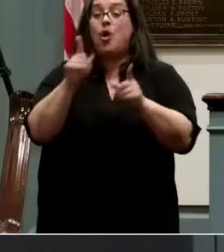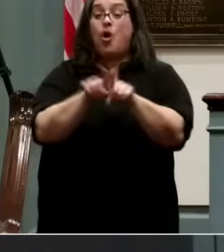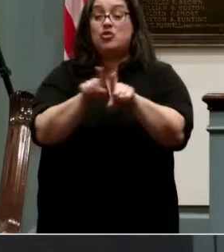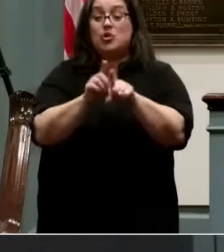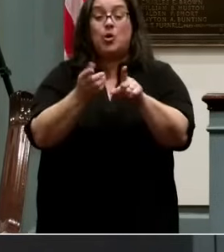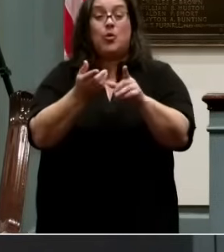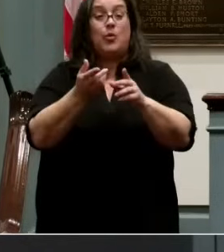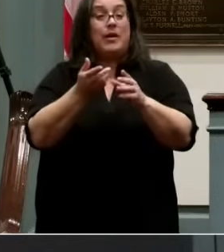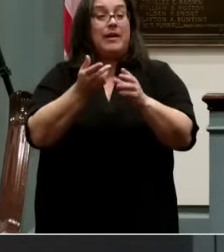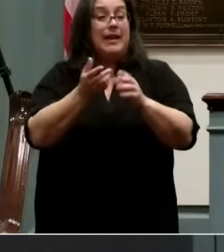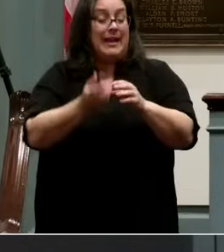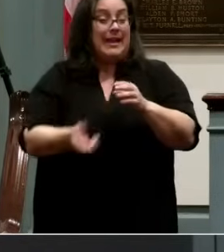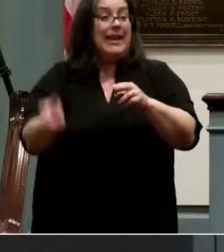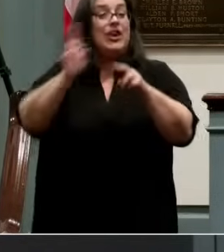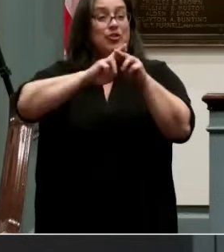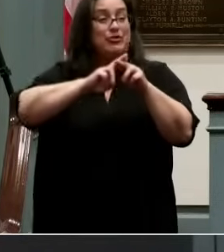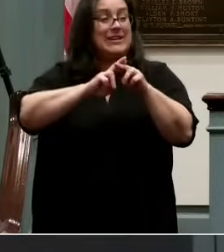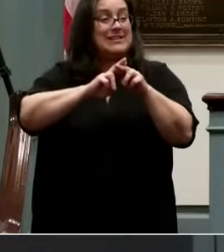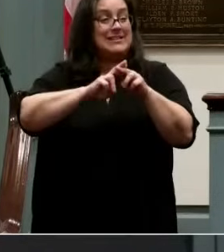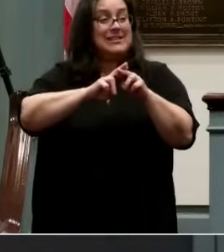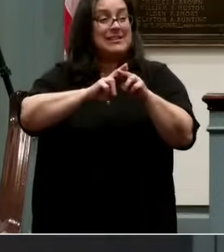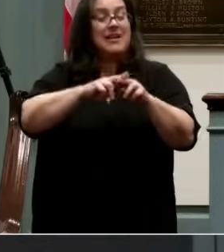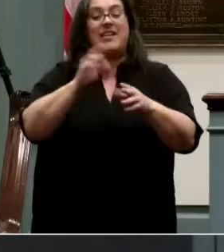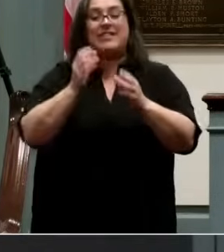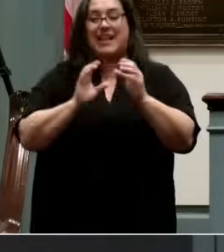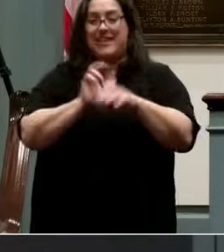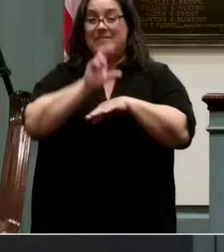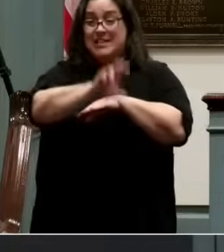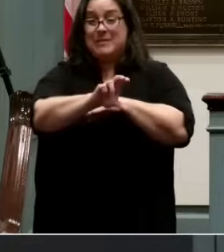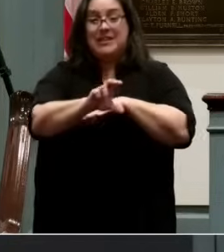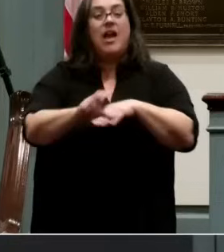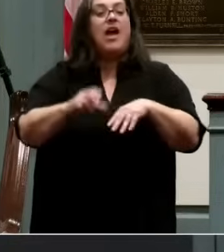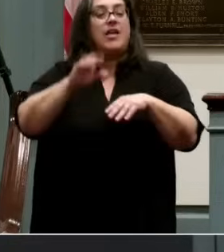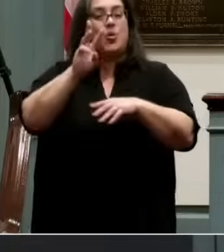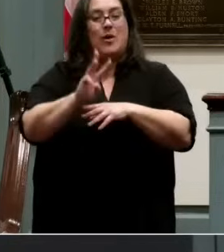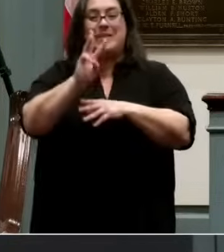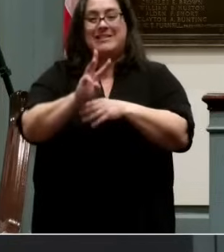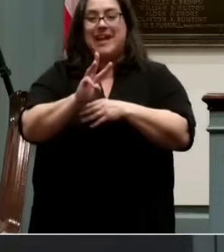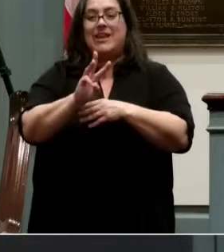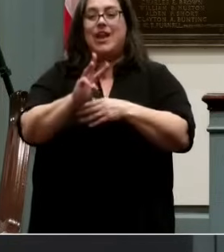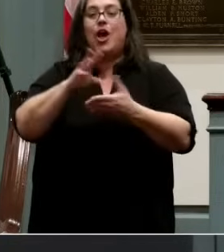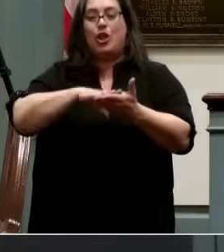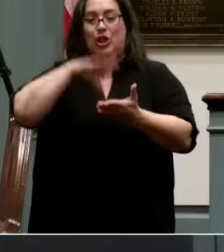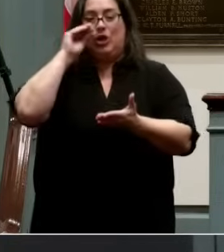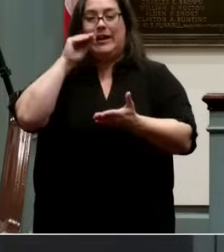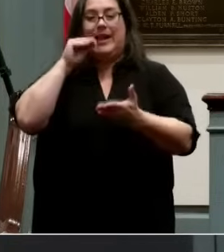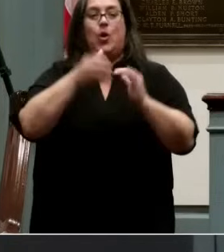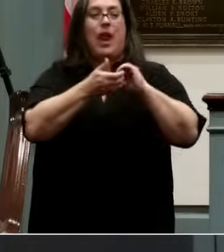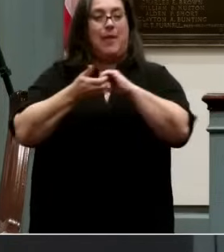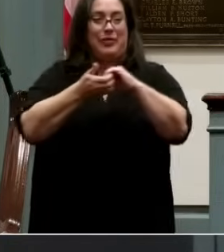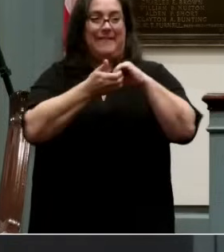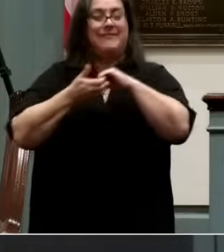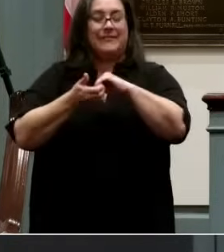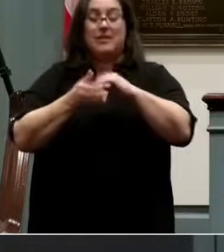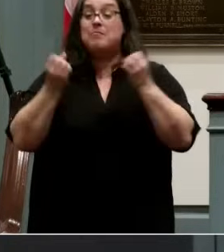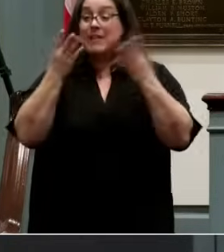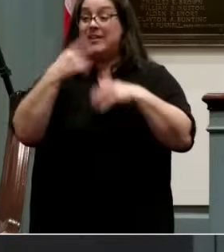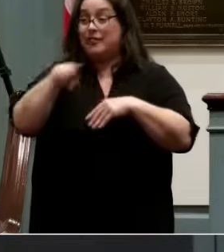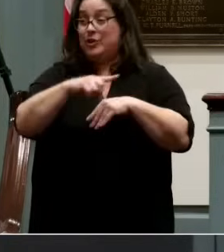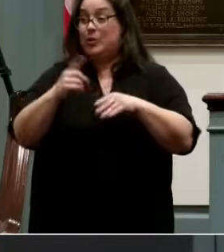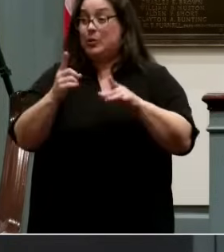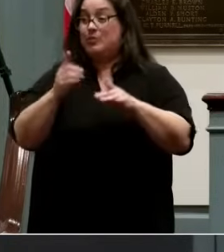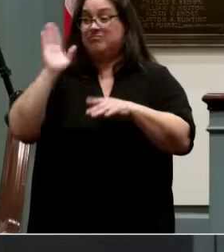in the Wilmington Learning Collaborative. Many of you were there with us at Wilmington Library back in November when we signed